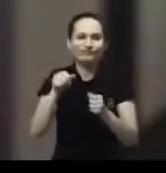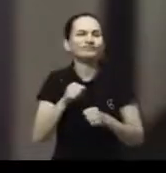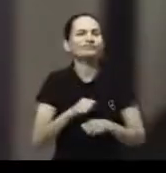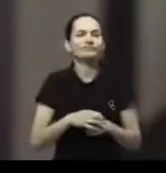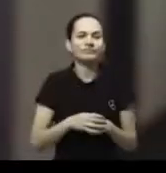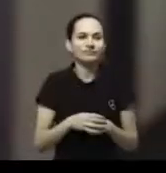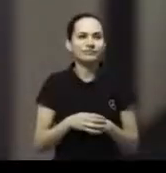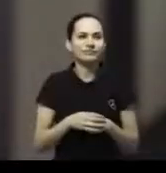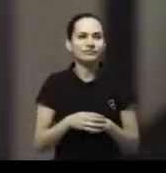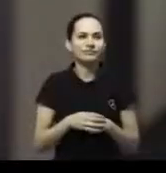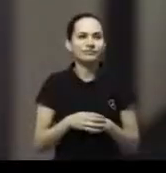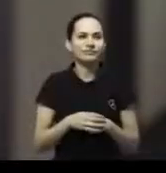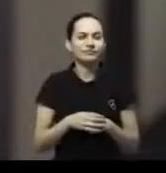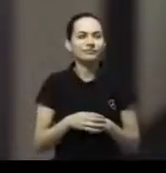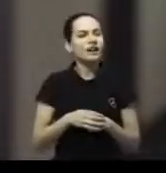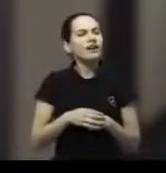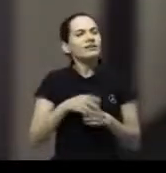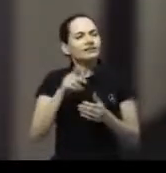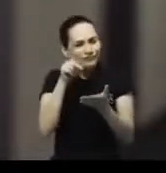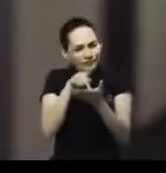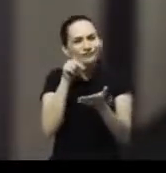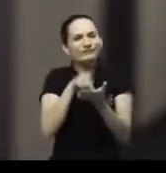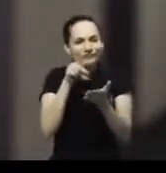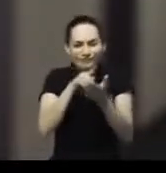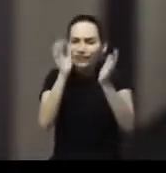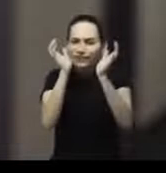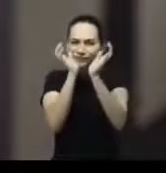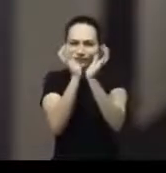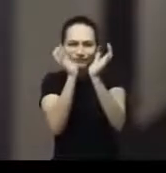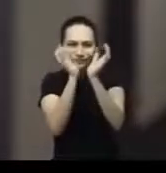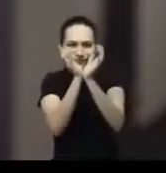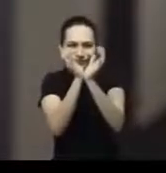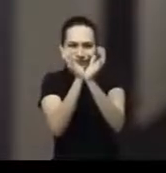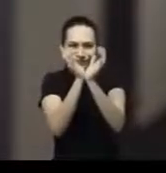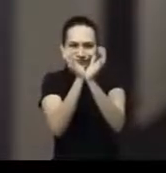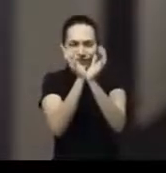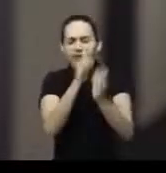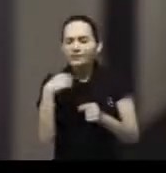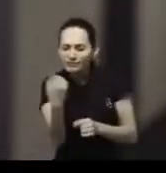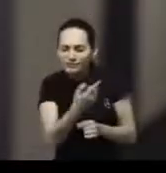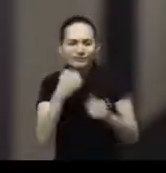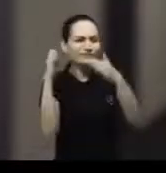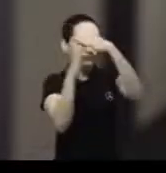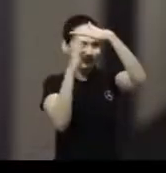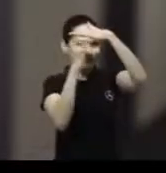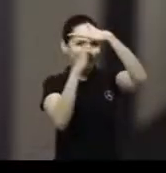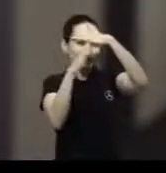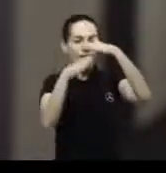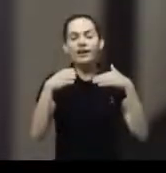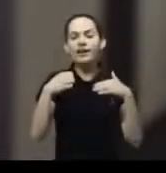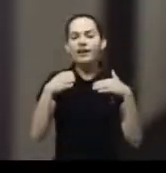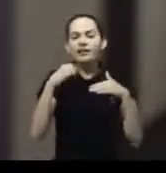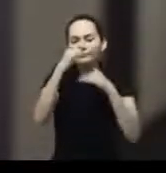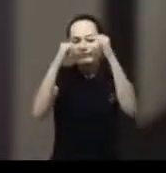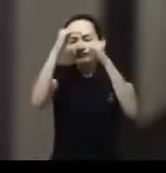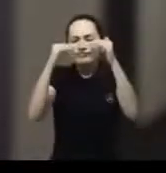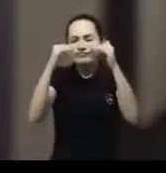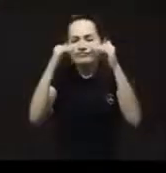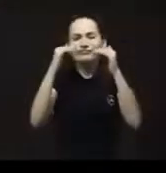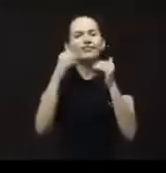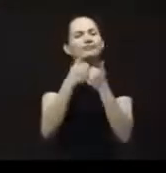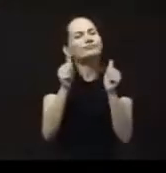of you e quando for you all countries competing in front of the development of